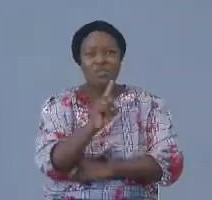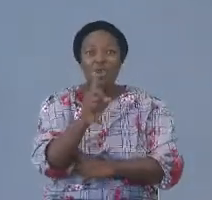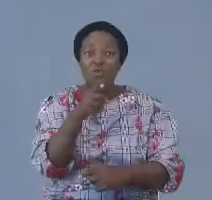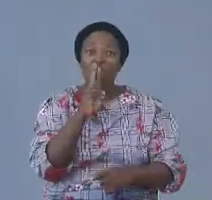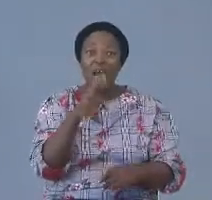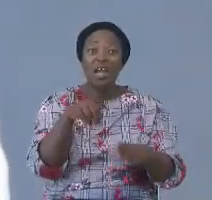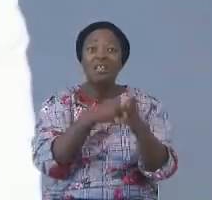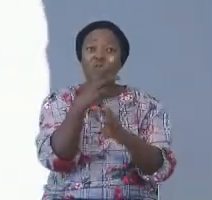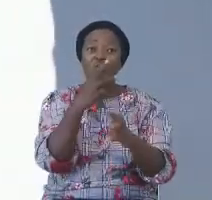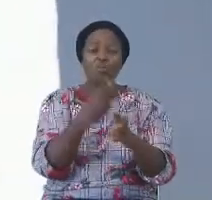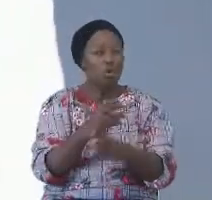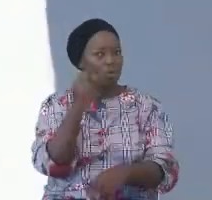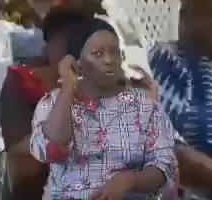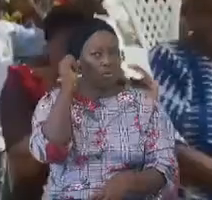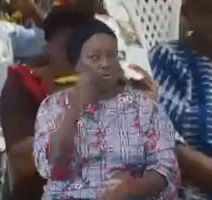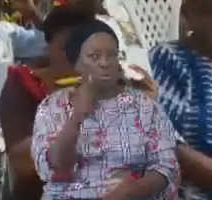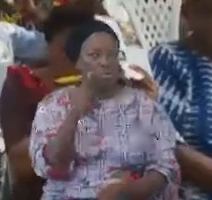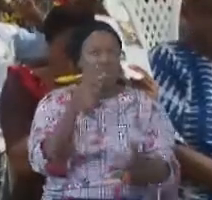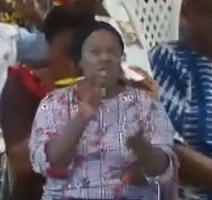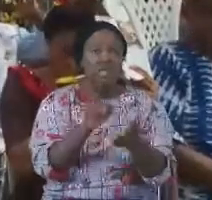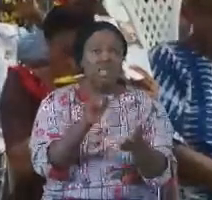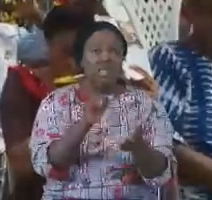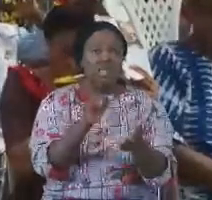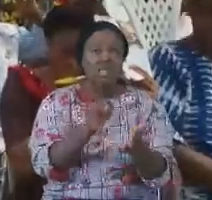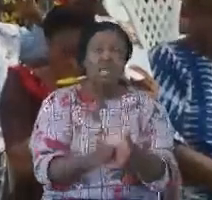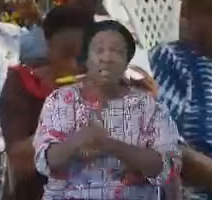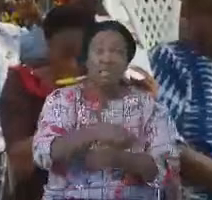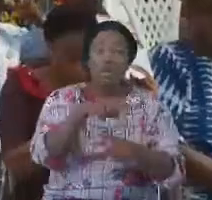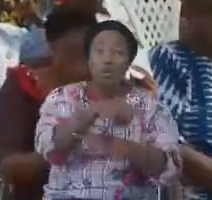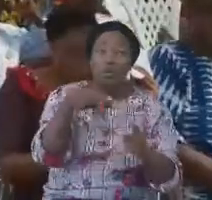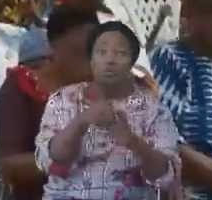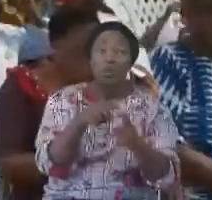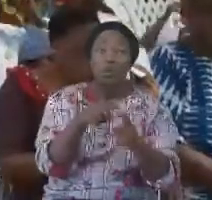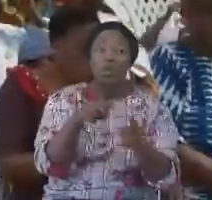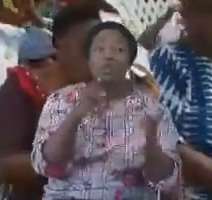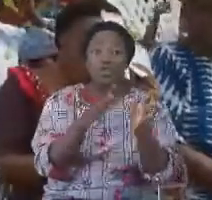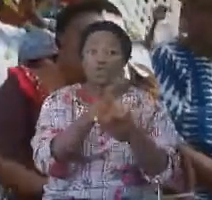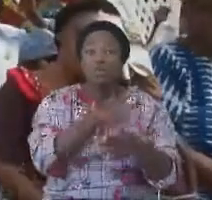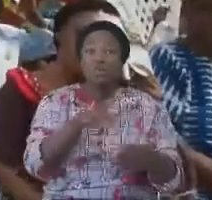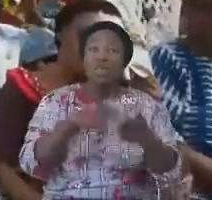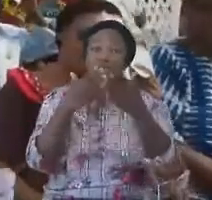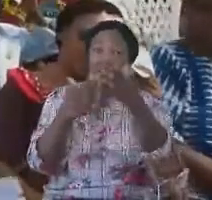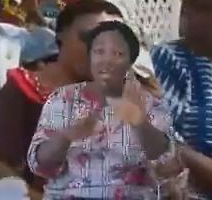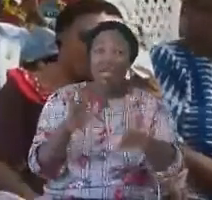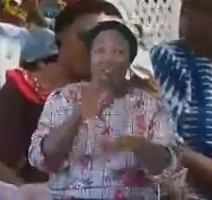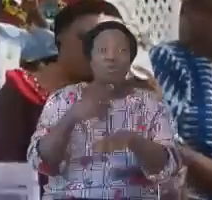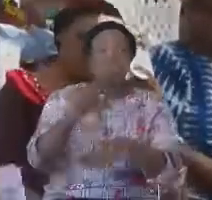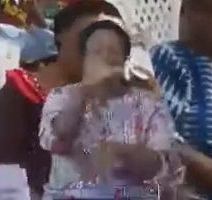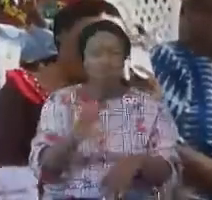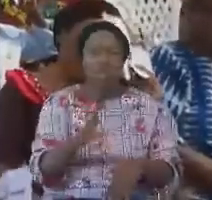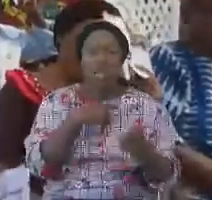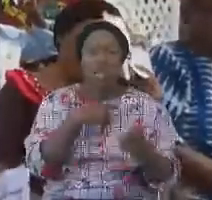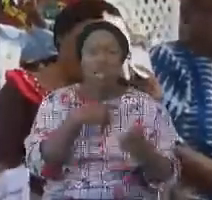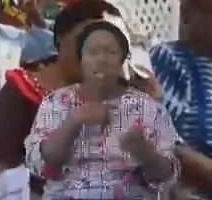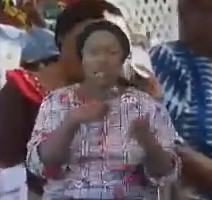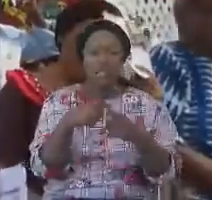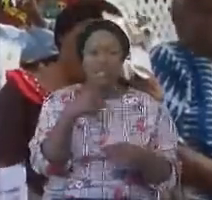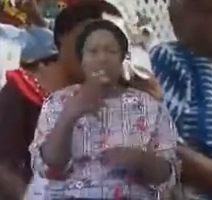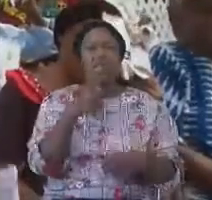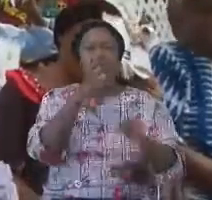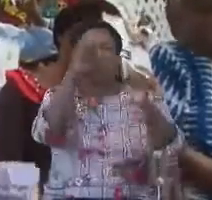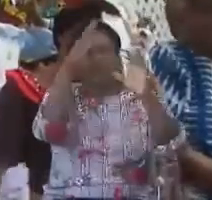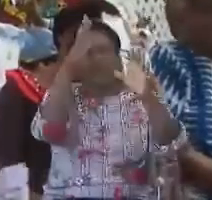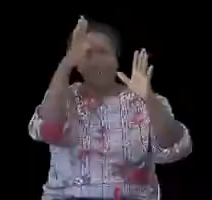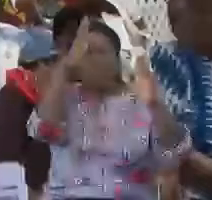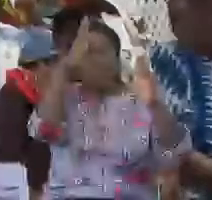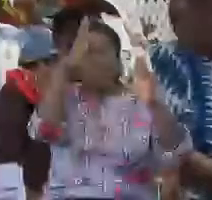shout today any way you are in the world understand that that day when christ